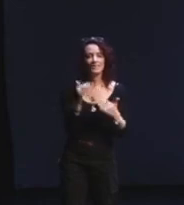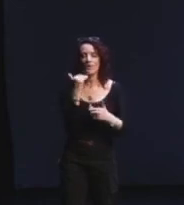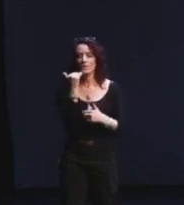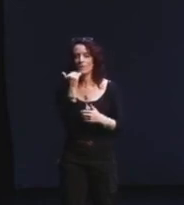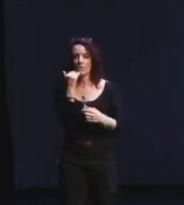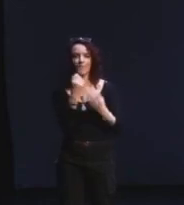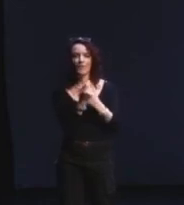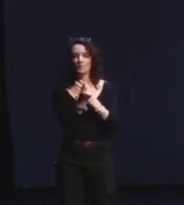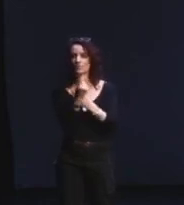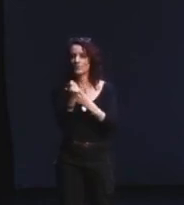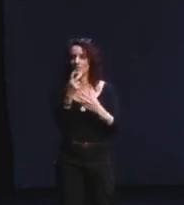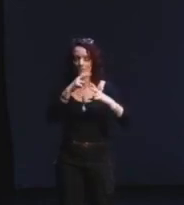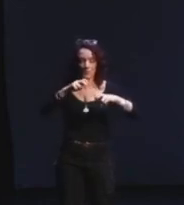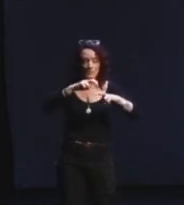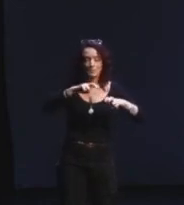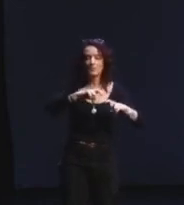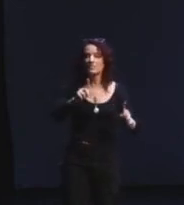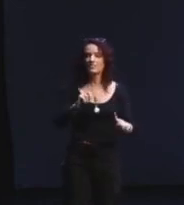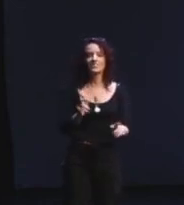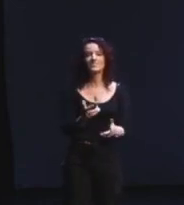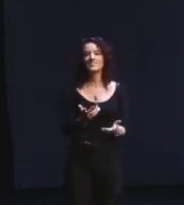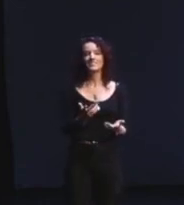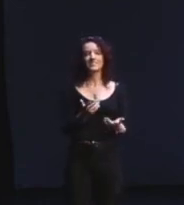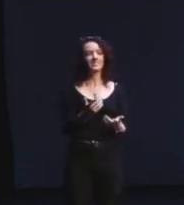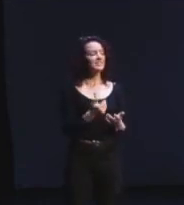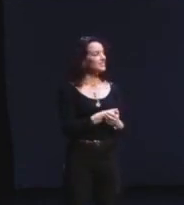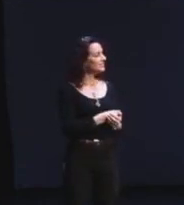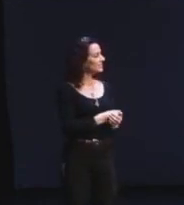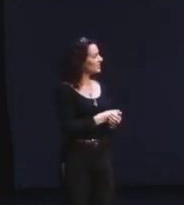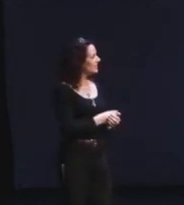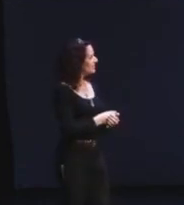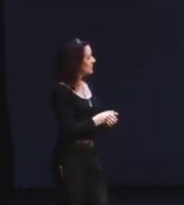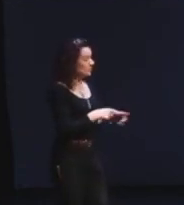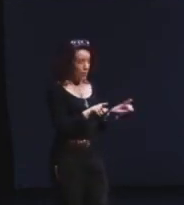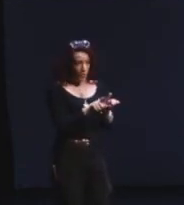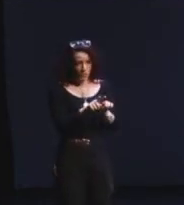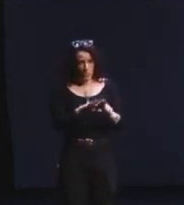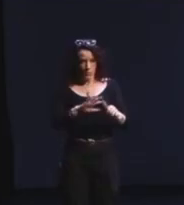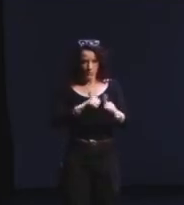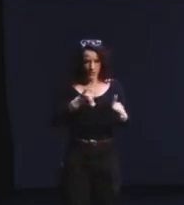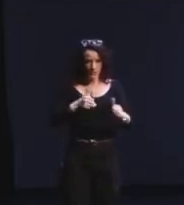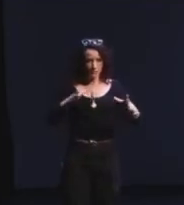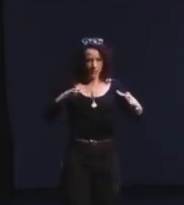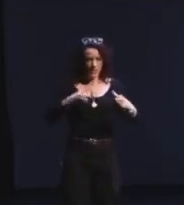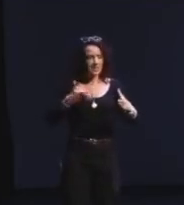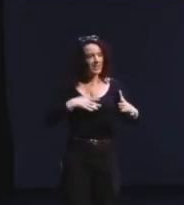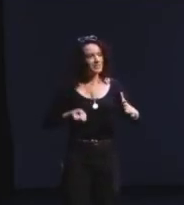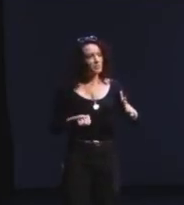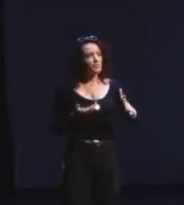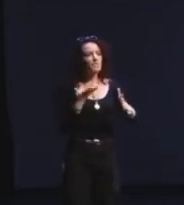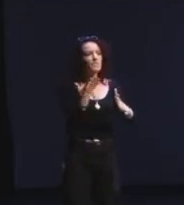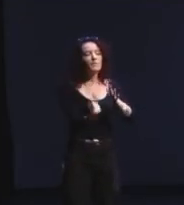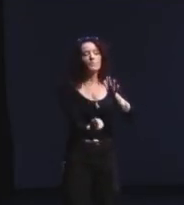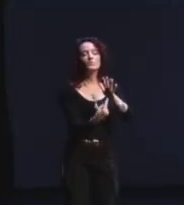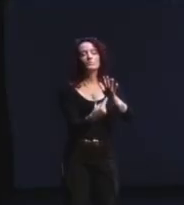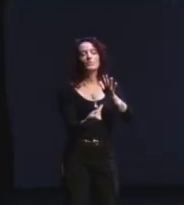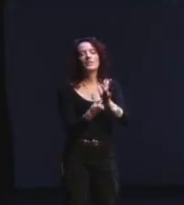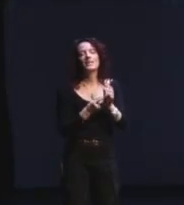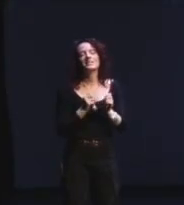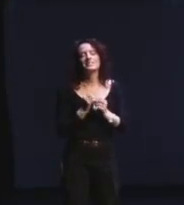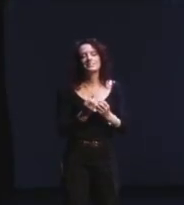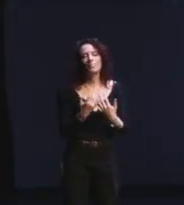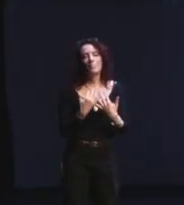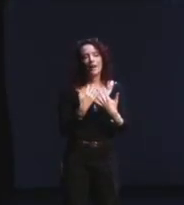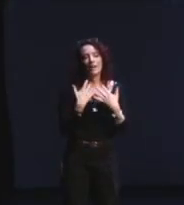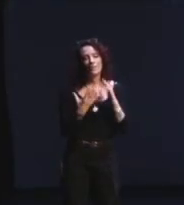enough opportunity to explore and, you know, to explore with young people. The sector needs to be providing, probably most importantly, inspiring, relatable